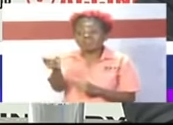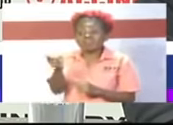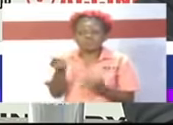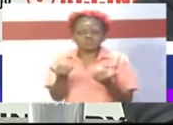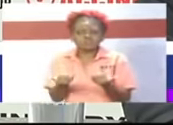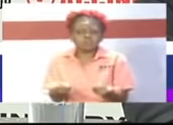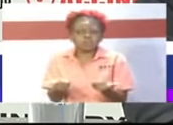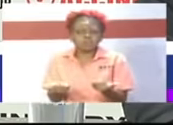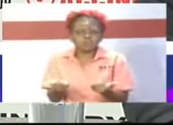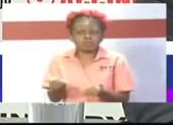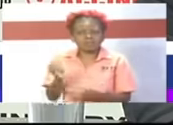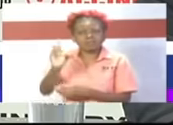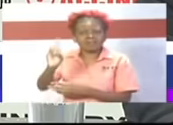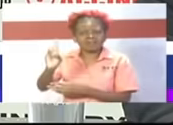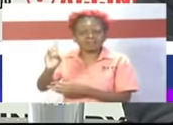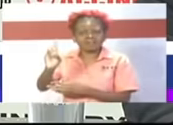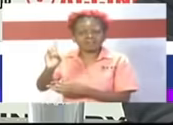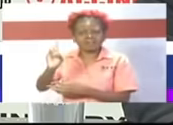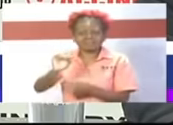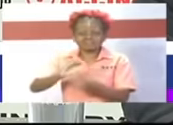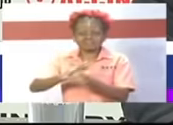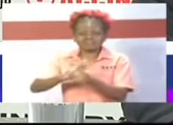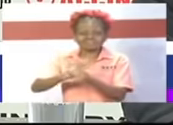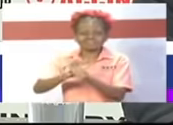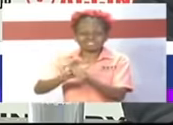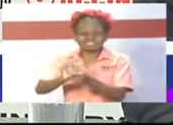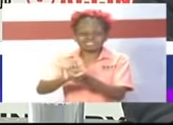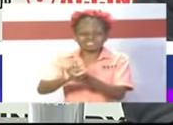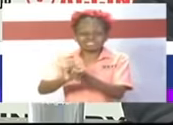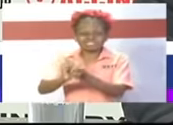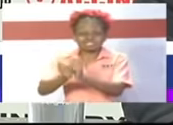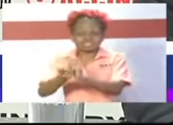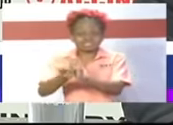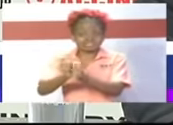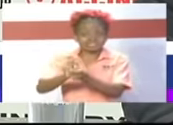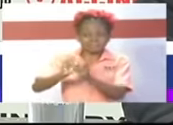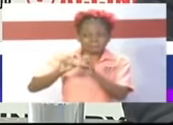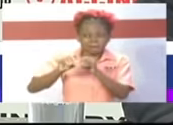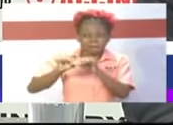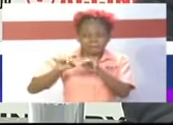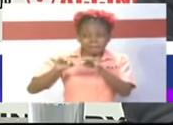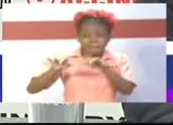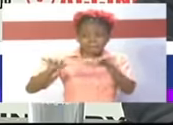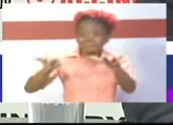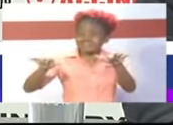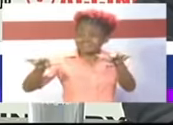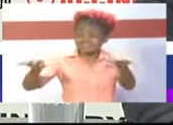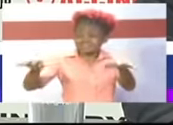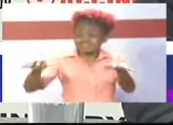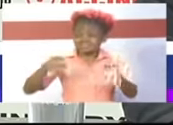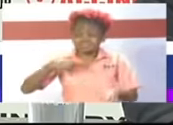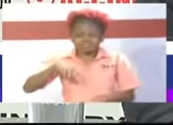strain, that being the Delta. So we continue to see increasing numbers because we now have a